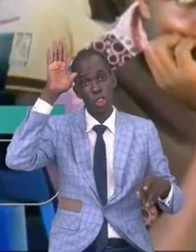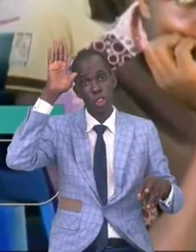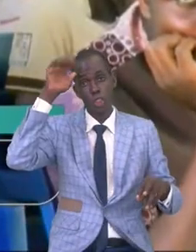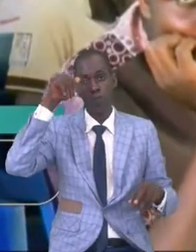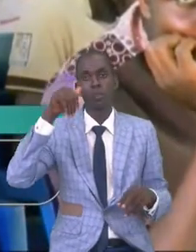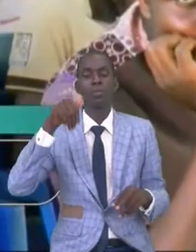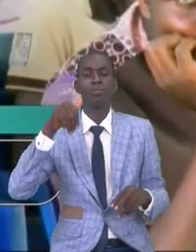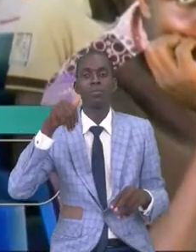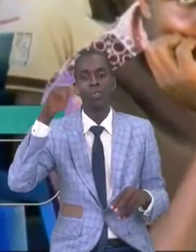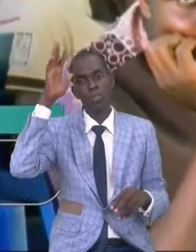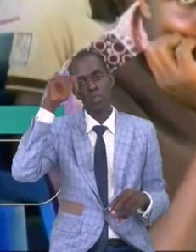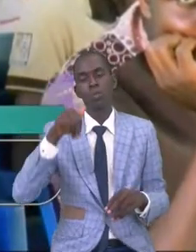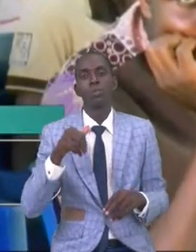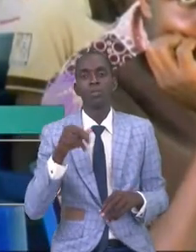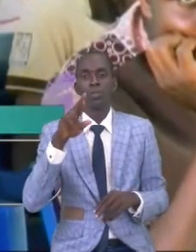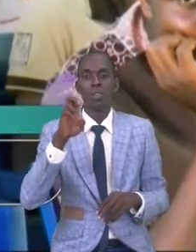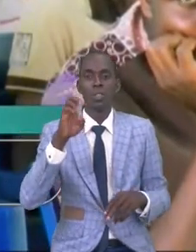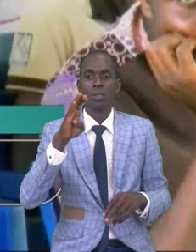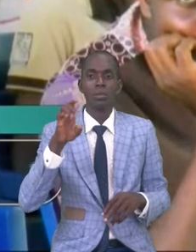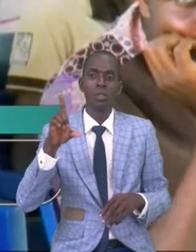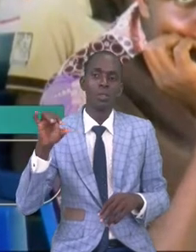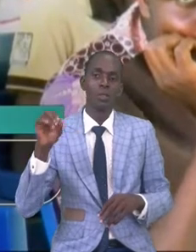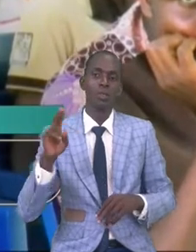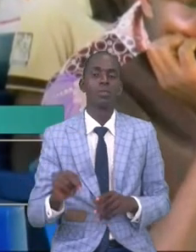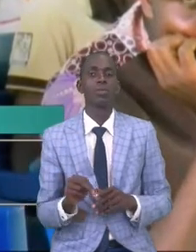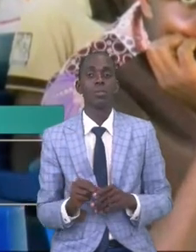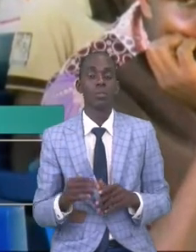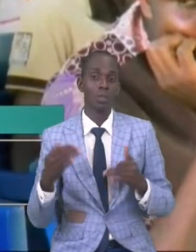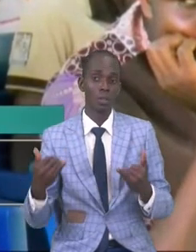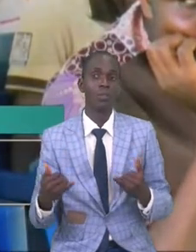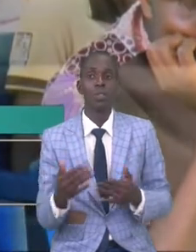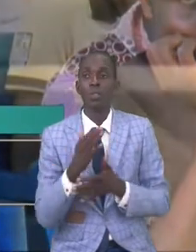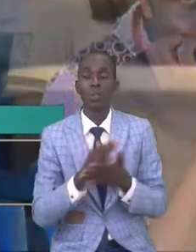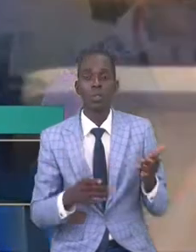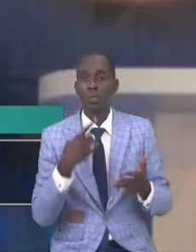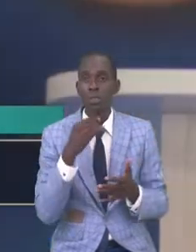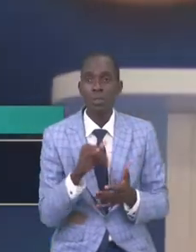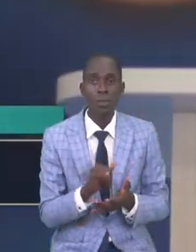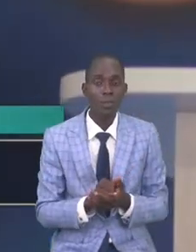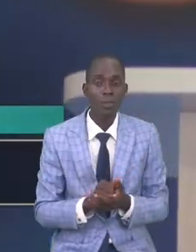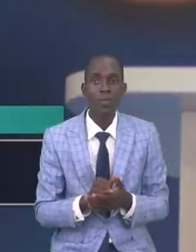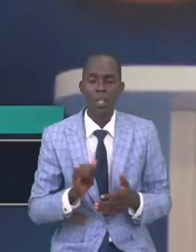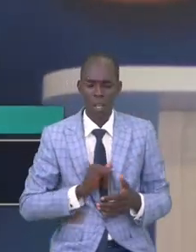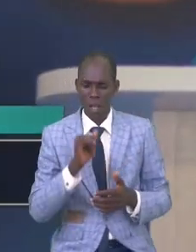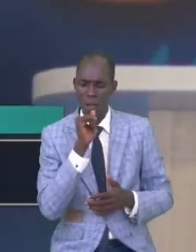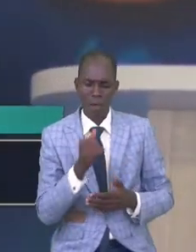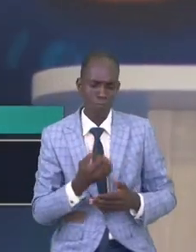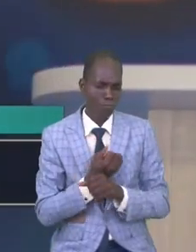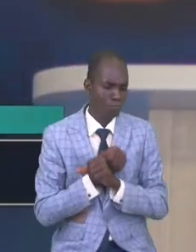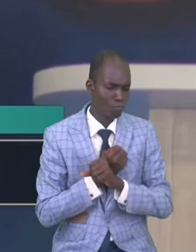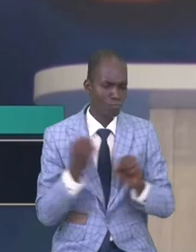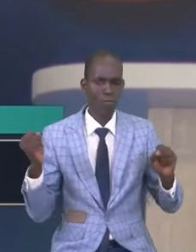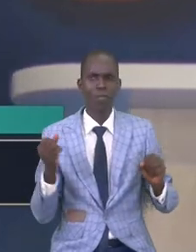are people that say, you know, I'm born again, I'm not rebellious, I'm born again, there's